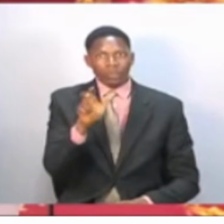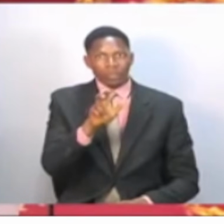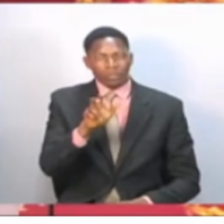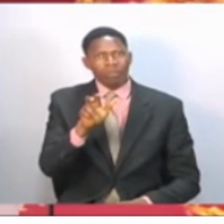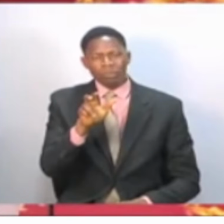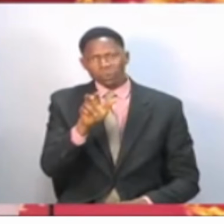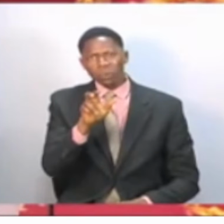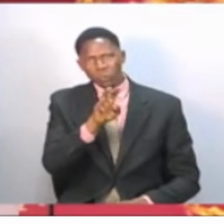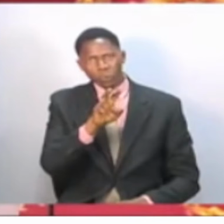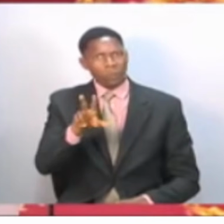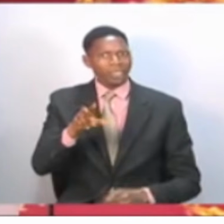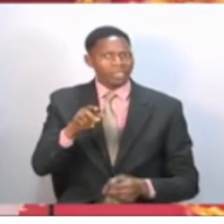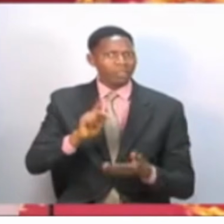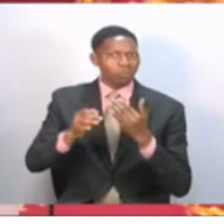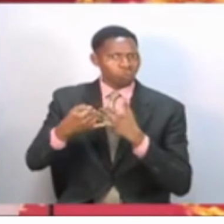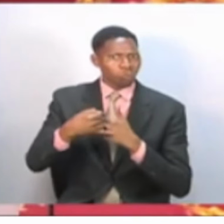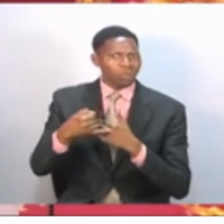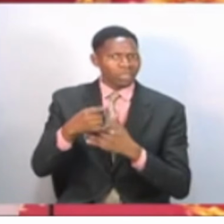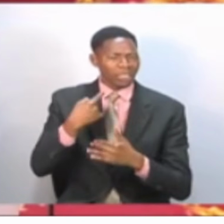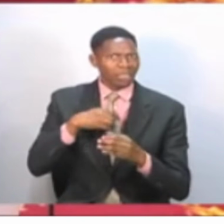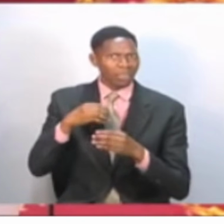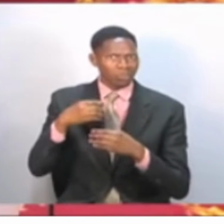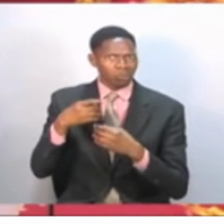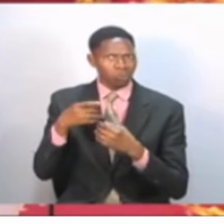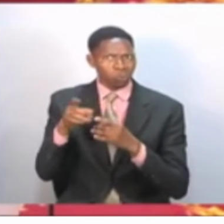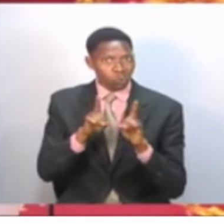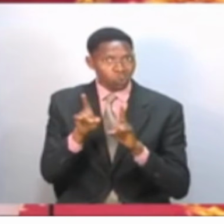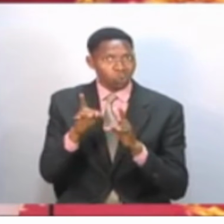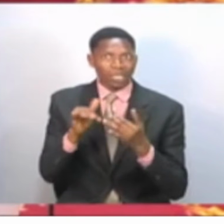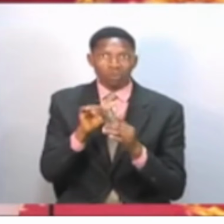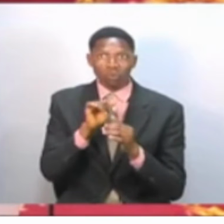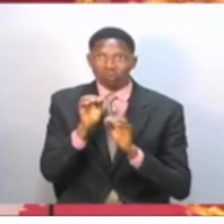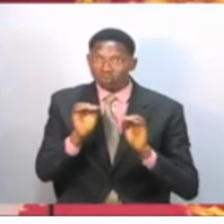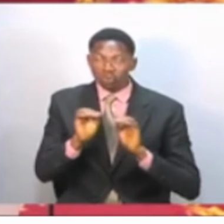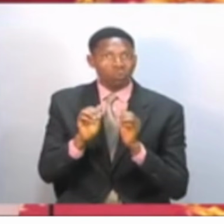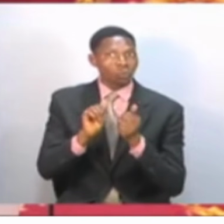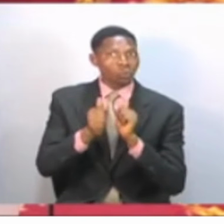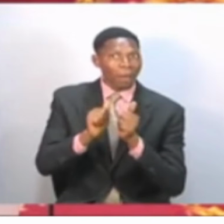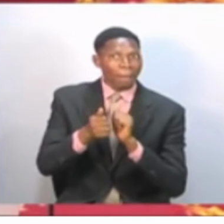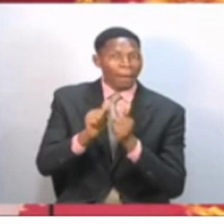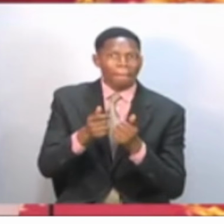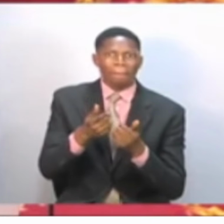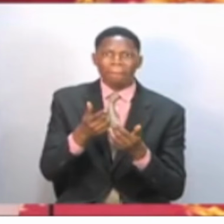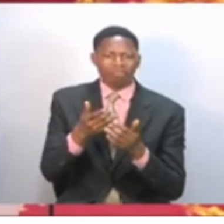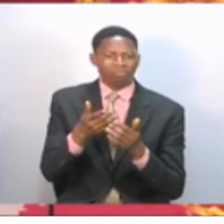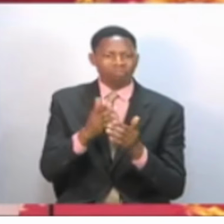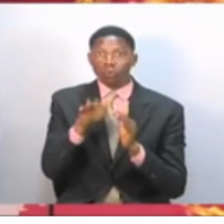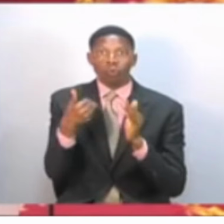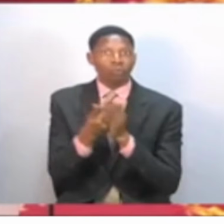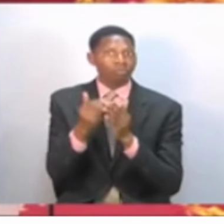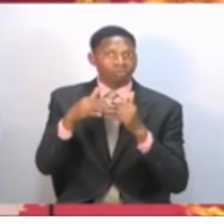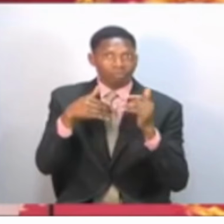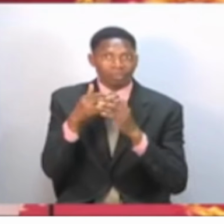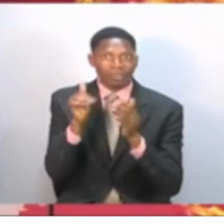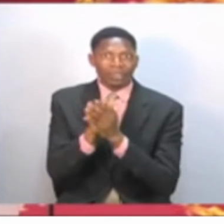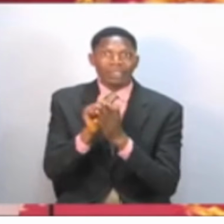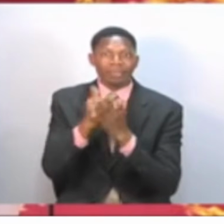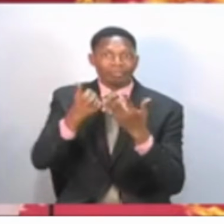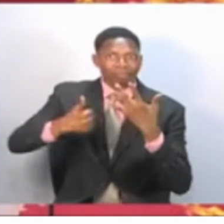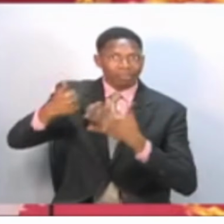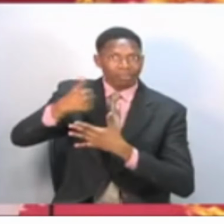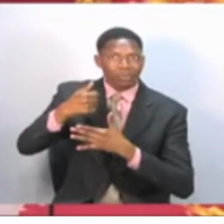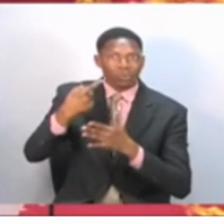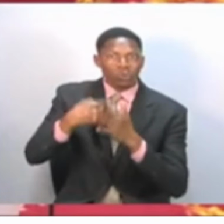about that we innovated, none of them were competitively procured. They were also source contracts, but which were innovated at the cost